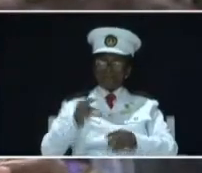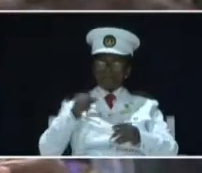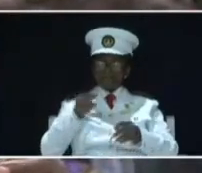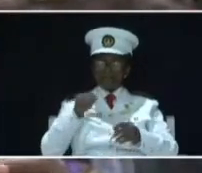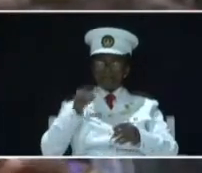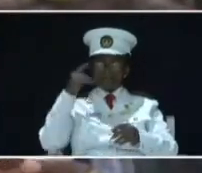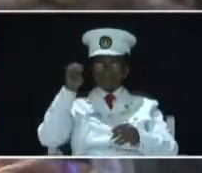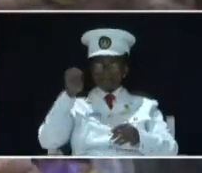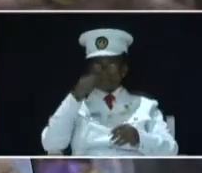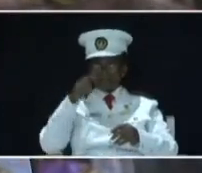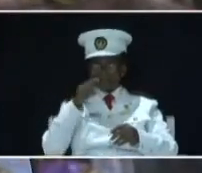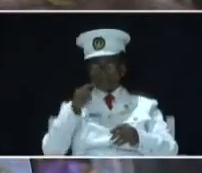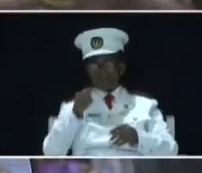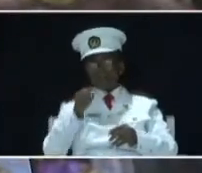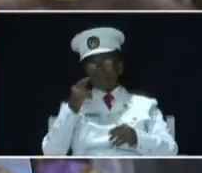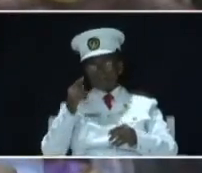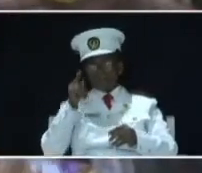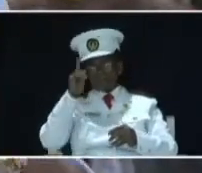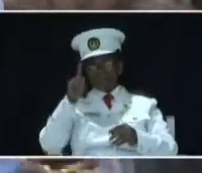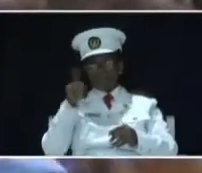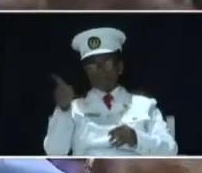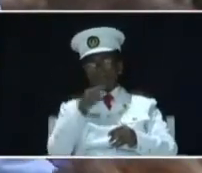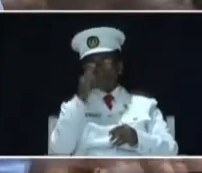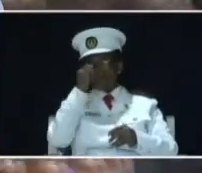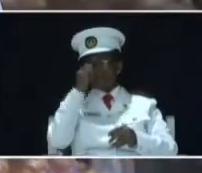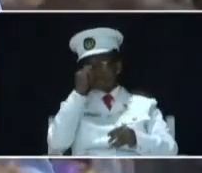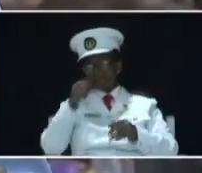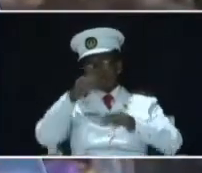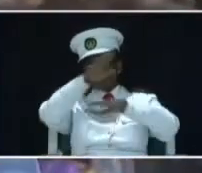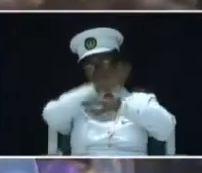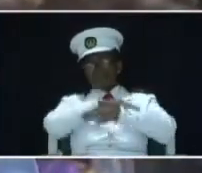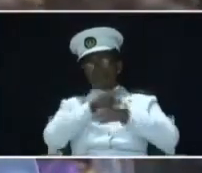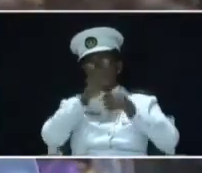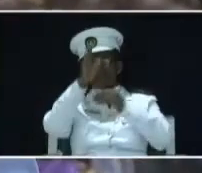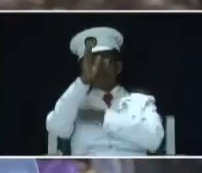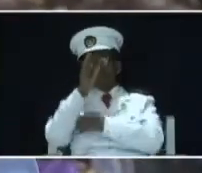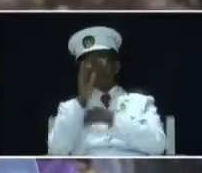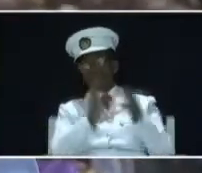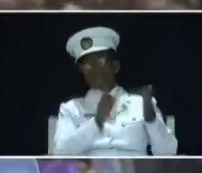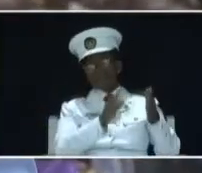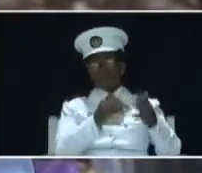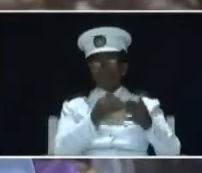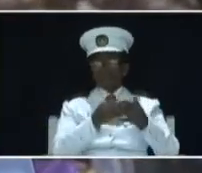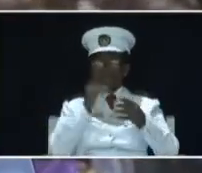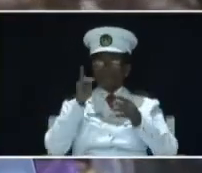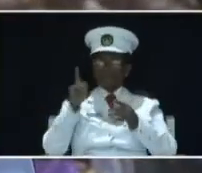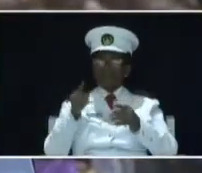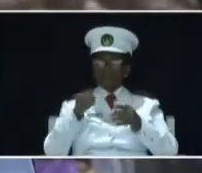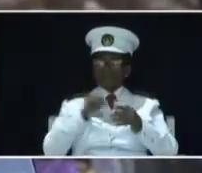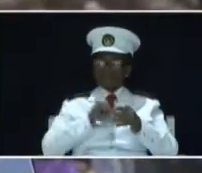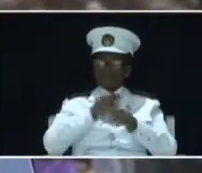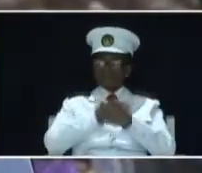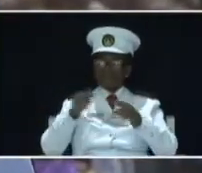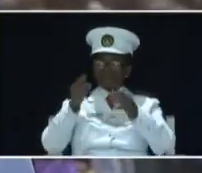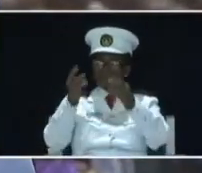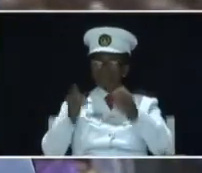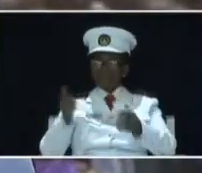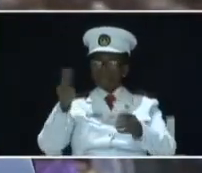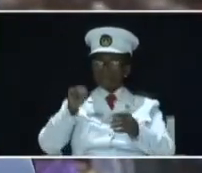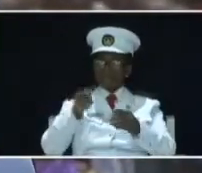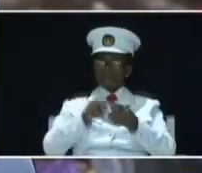God prepared before you? He said, I don't want them to see me. Let me just wipe them out.